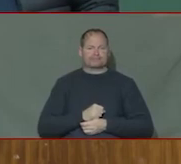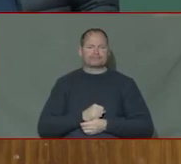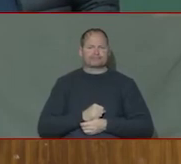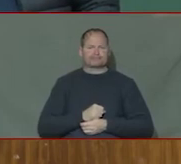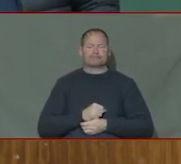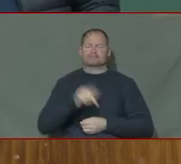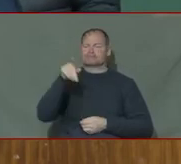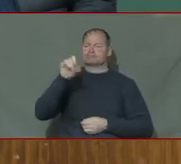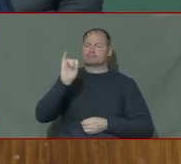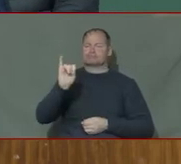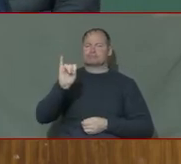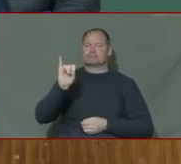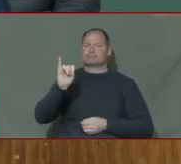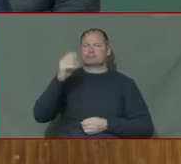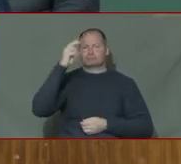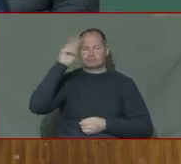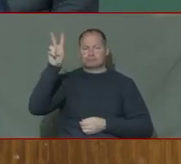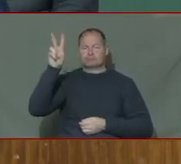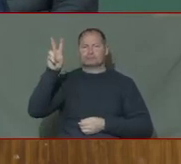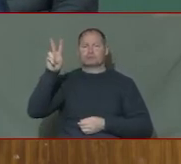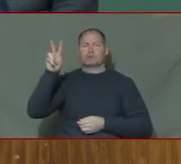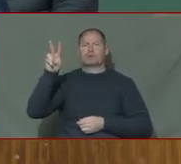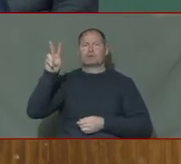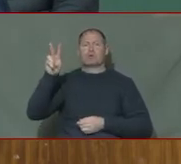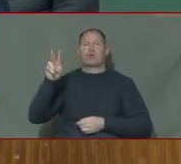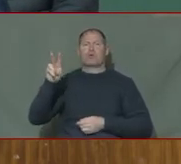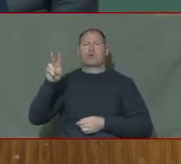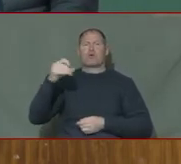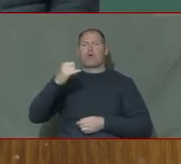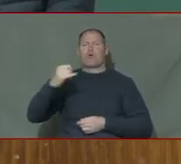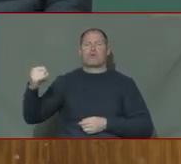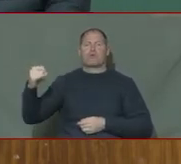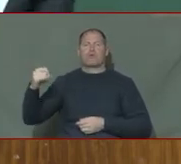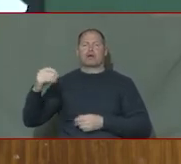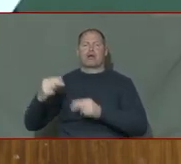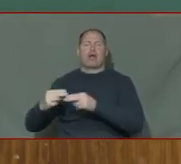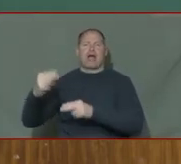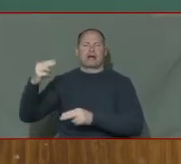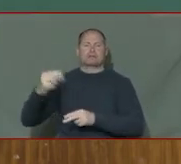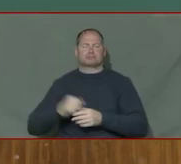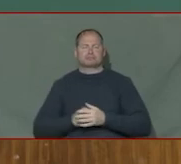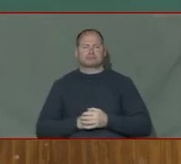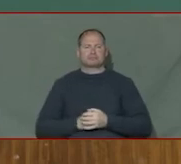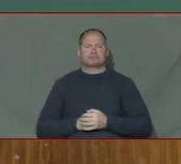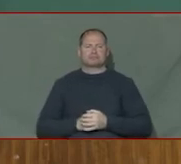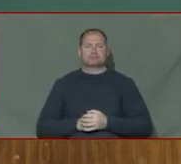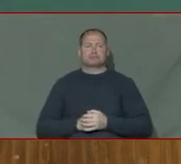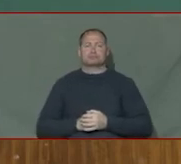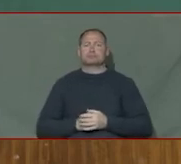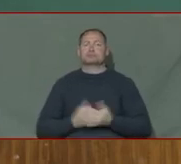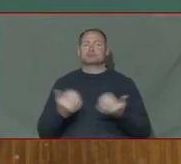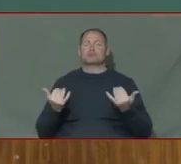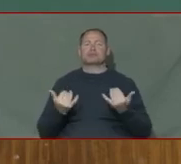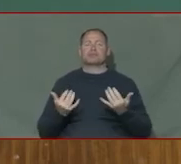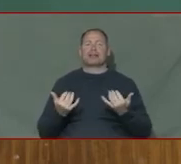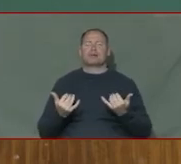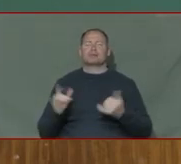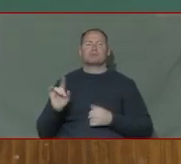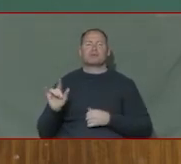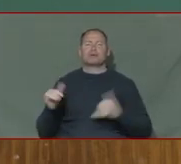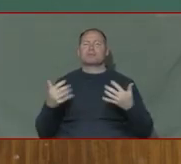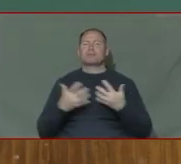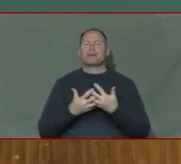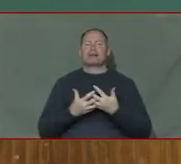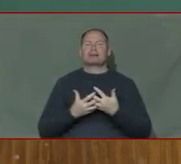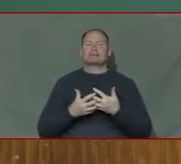is pi r squared times height? That is the volume of a cylinder. Pi r squared times height is the volume of a